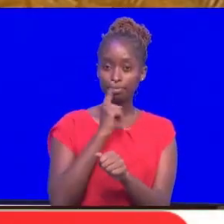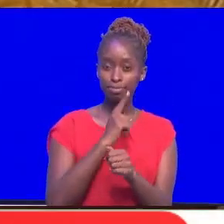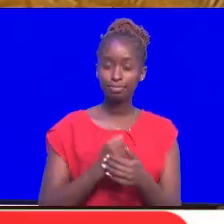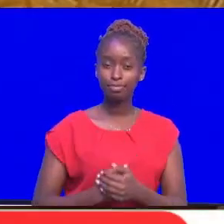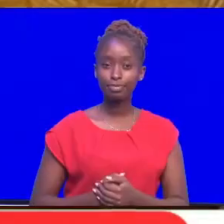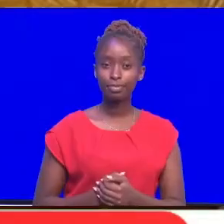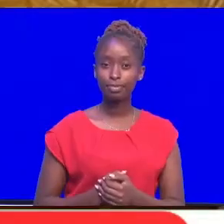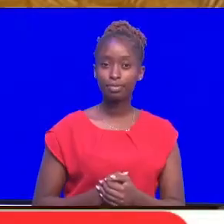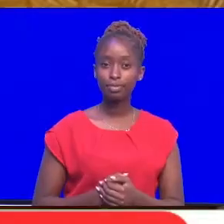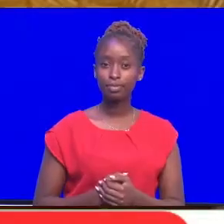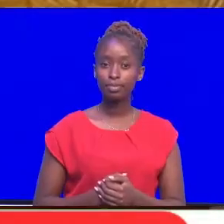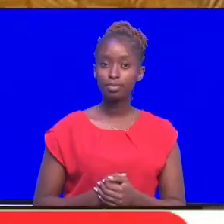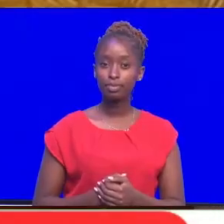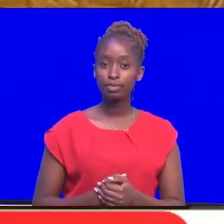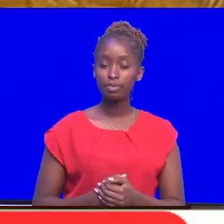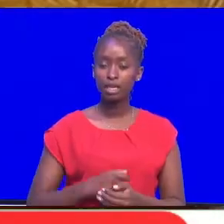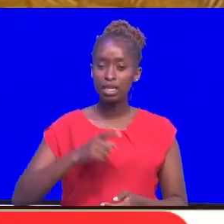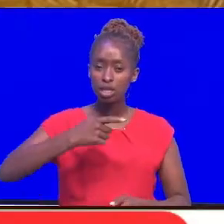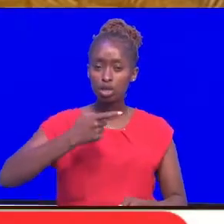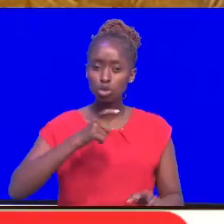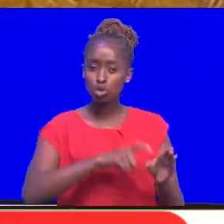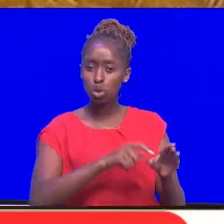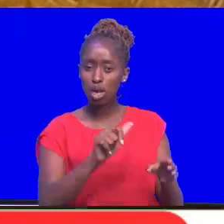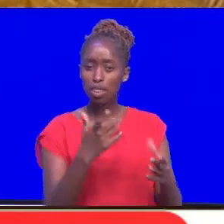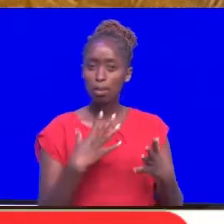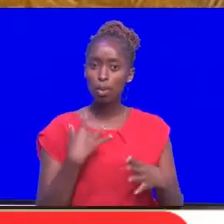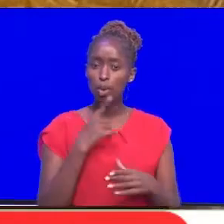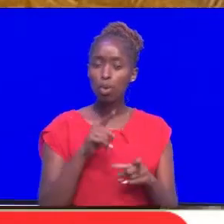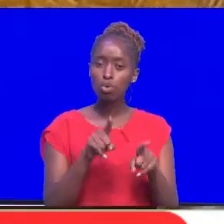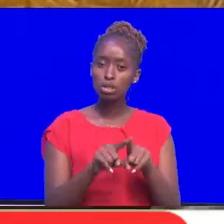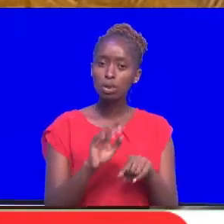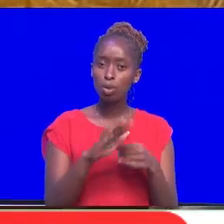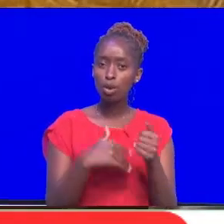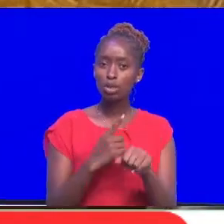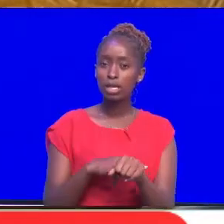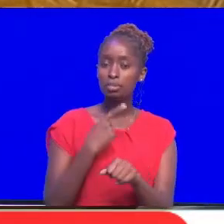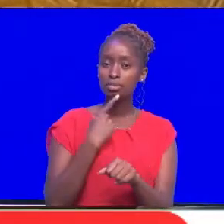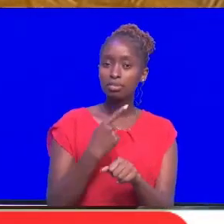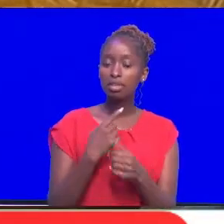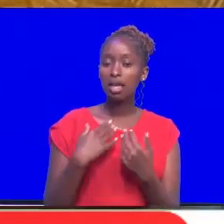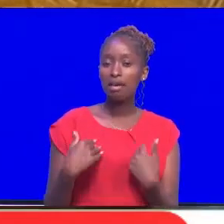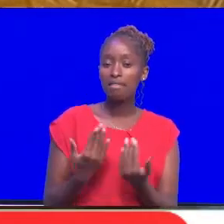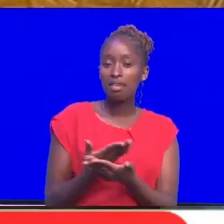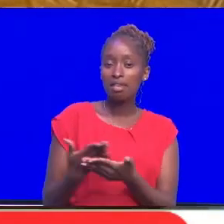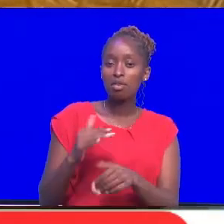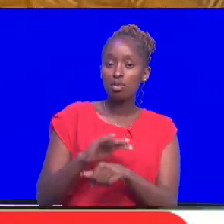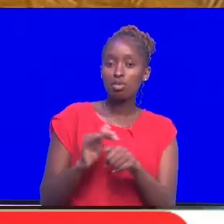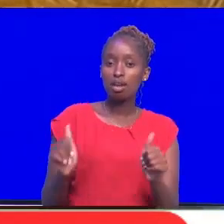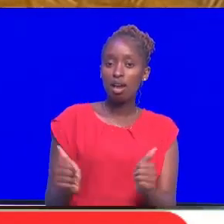rejectionist philosophers who will always say, can anything good come from Nazareth?